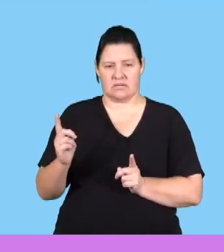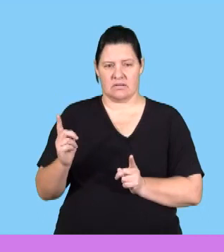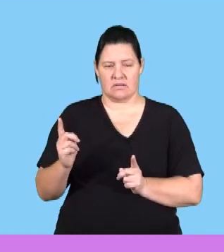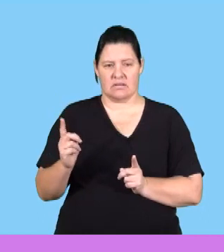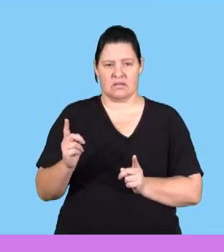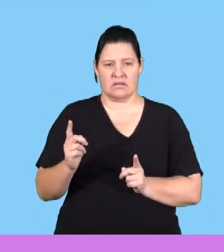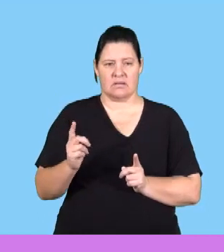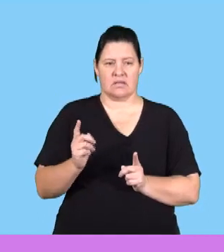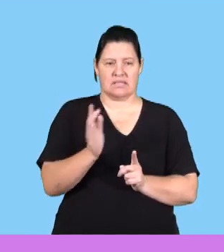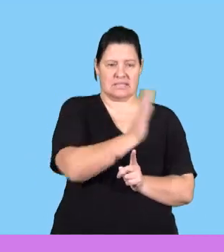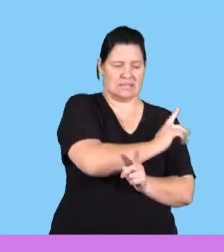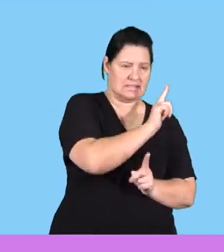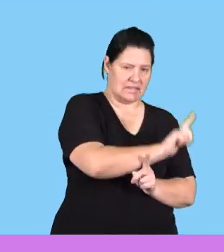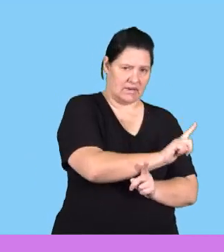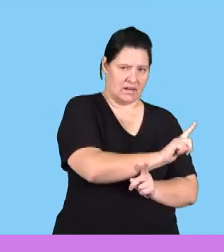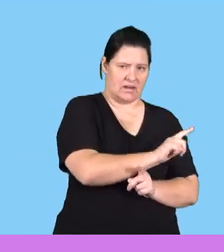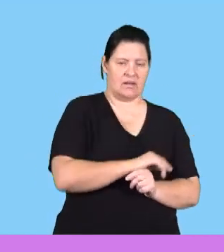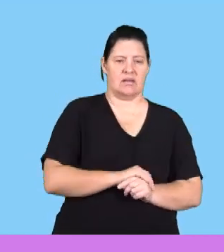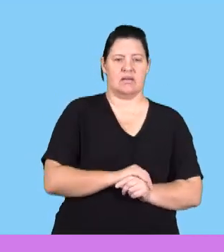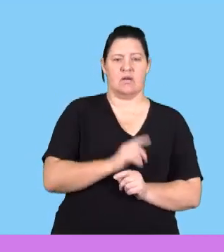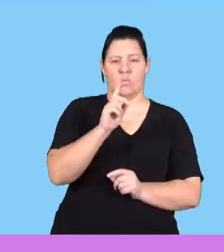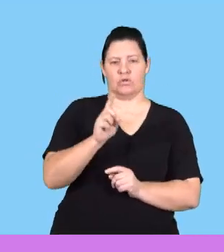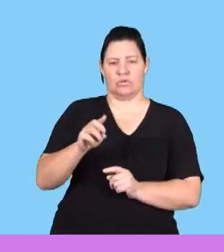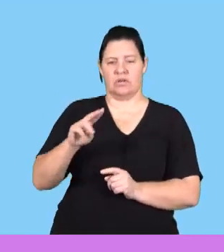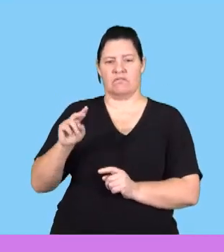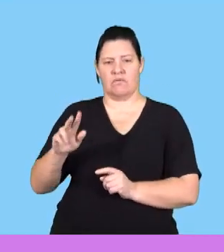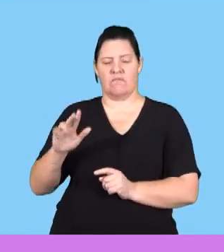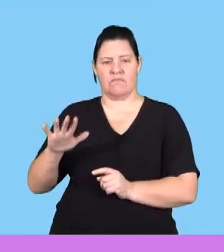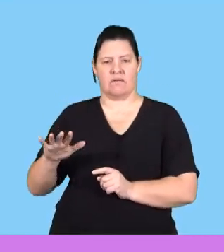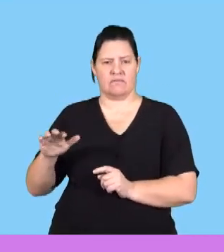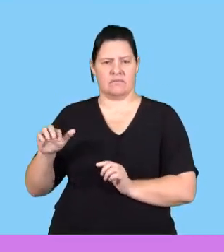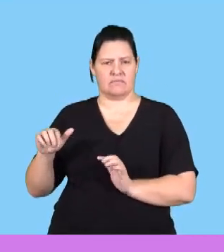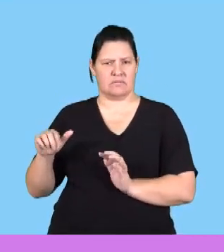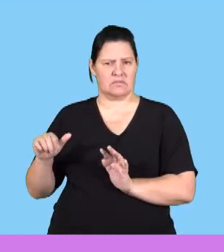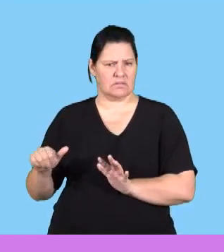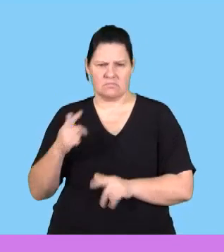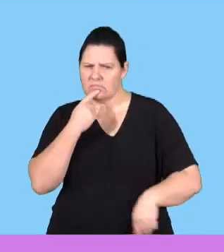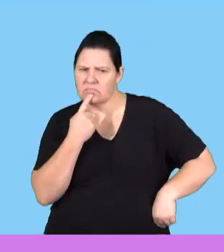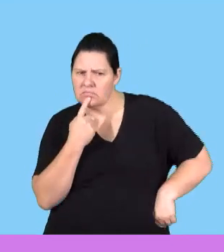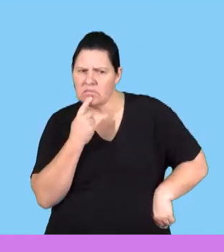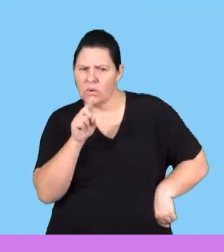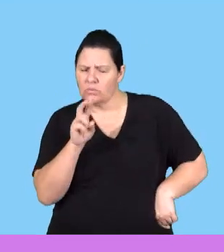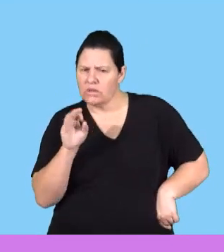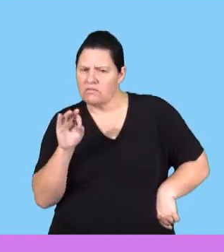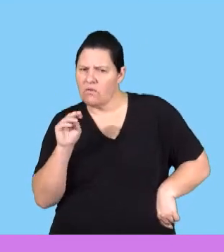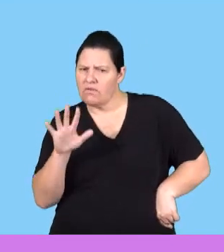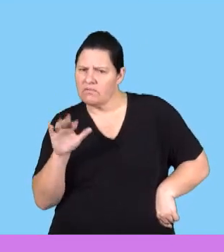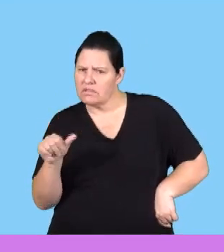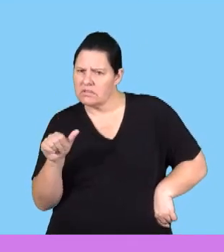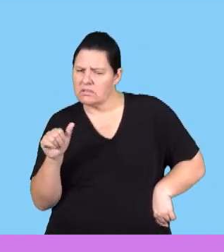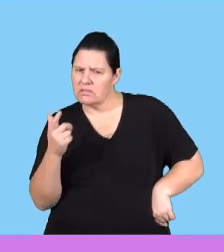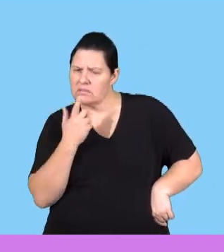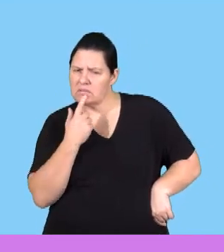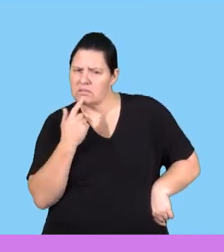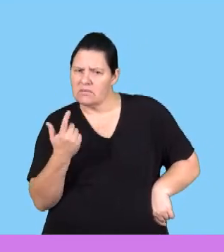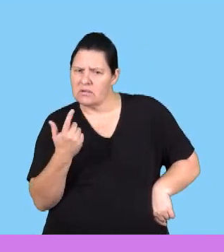in the middle. If you look at this, I have 7 numbers on my left-hand side, and then 1, 2, 3, 4, 5. No, let's see. 1,